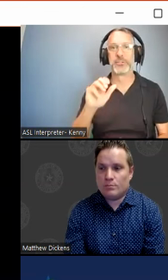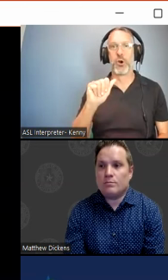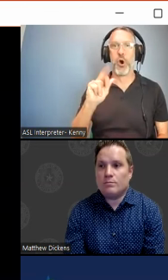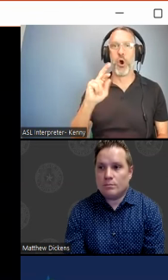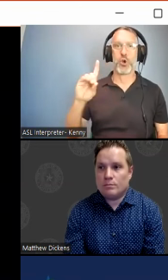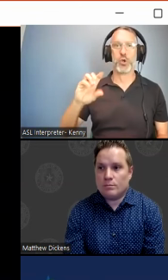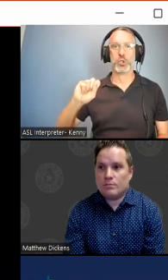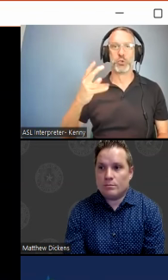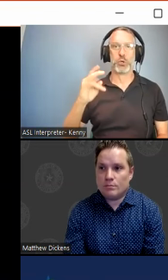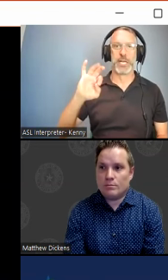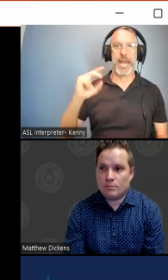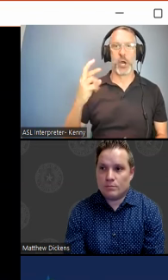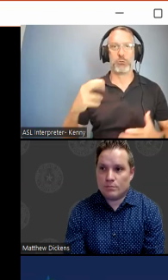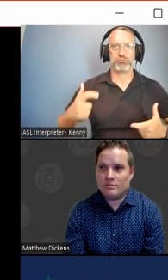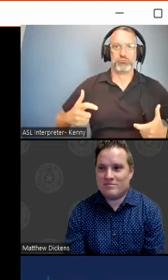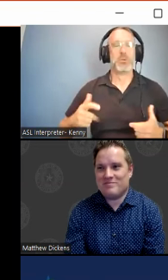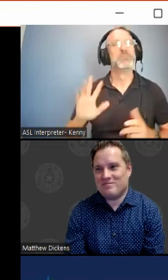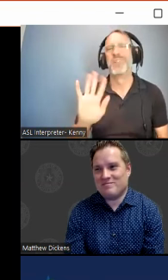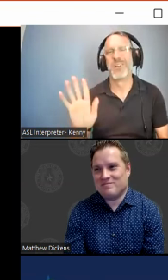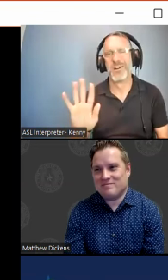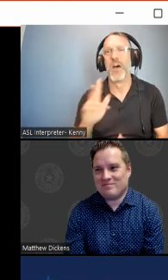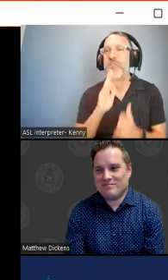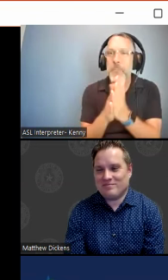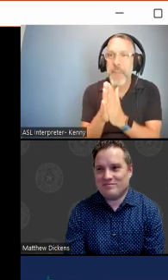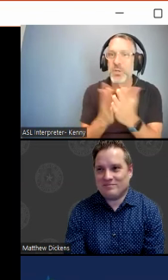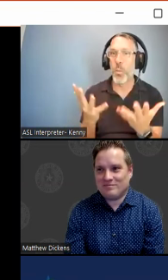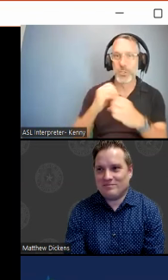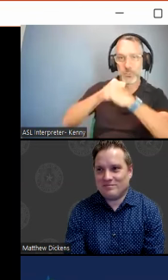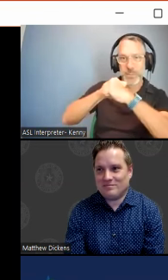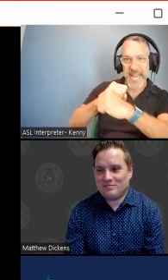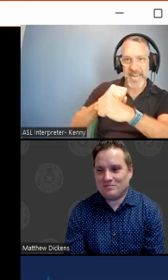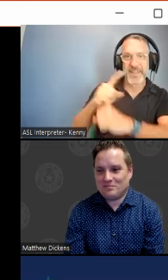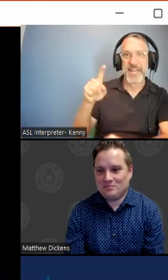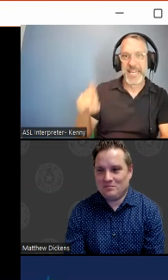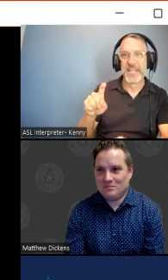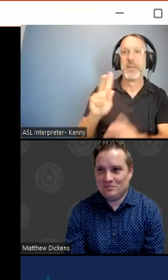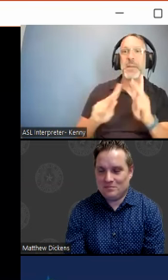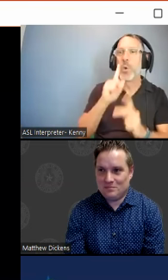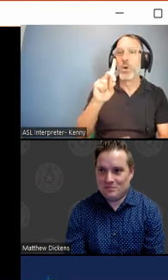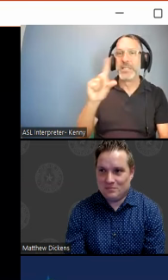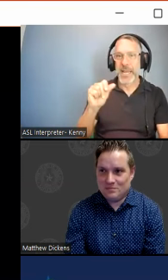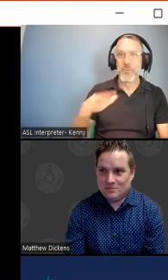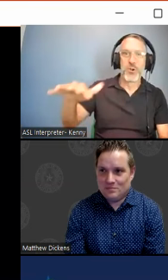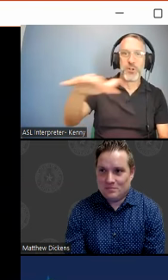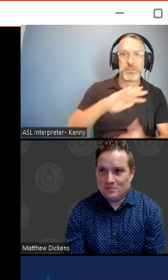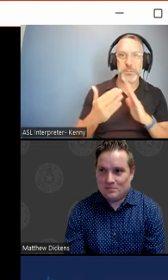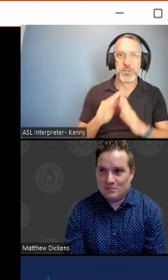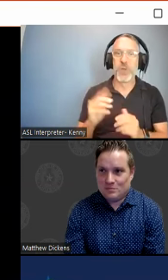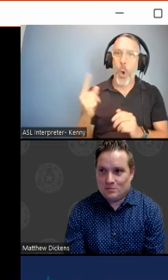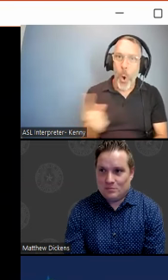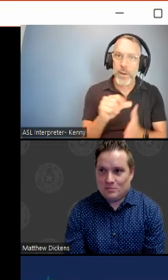Schwarzenegger. They want it, their passion is to protect the needs of the disabled community. So